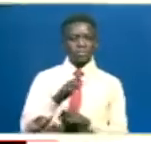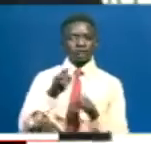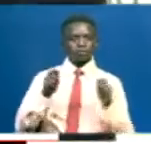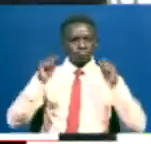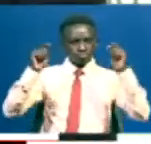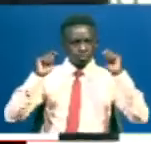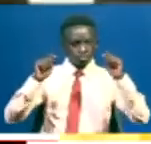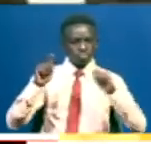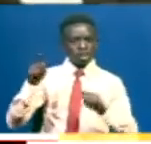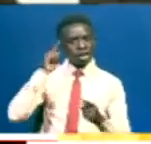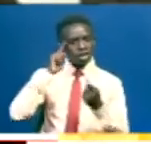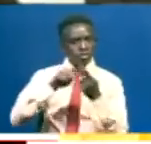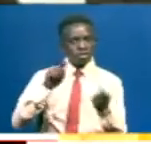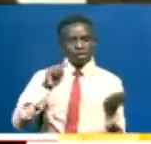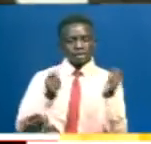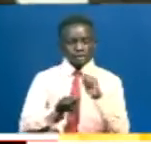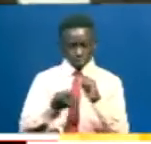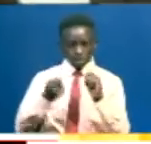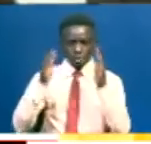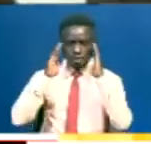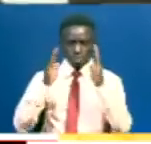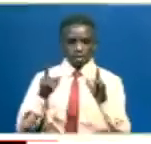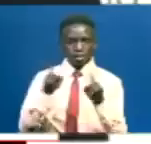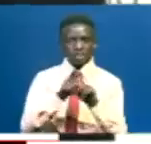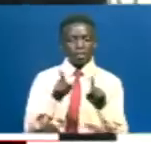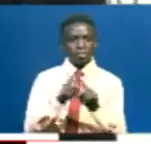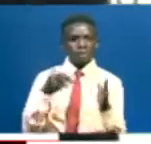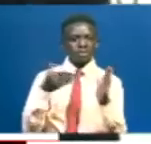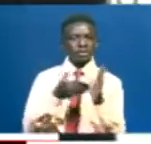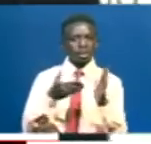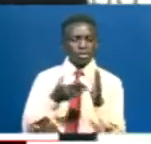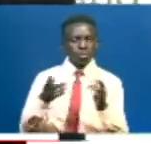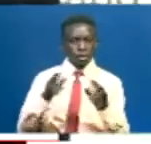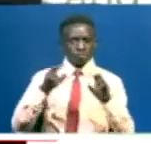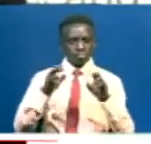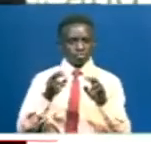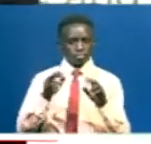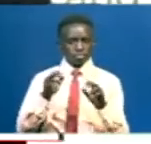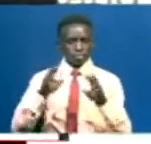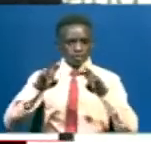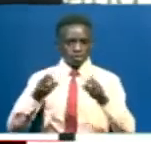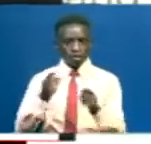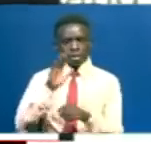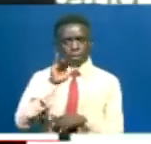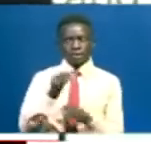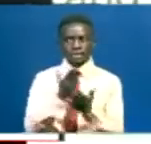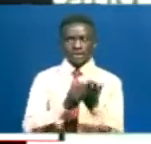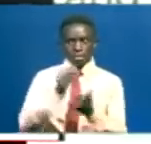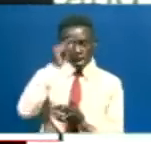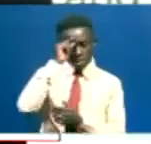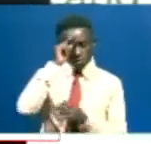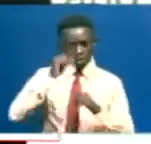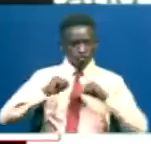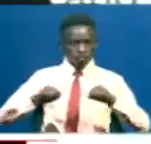divert attention and interrupt investigations over alleged looting by some government officials in the previous regime.